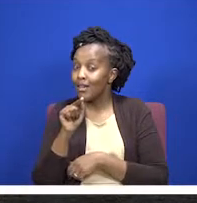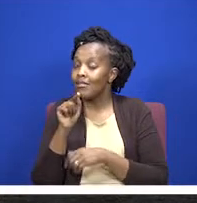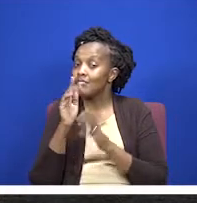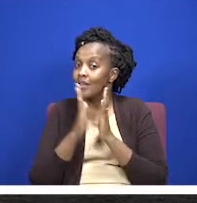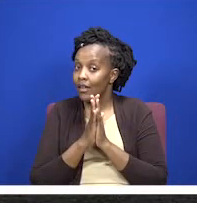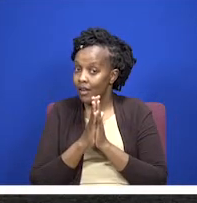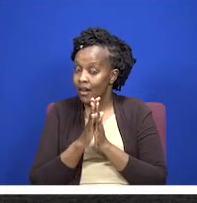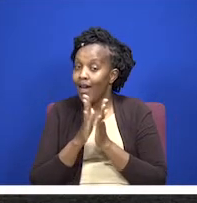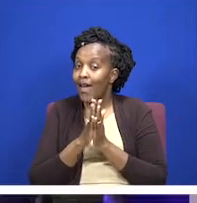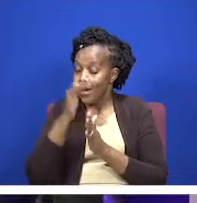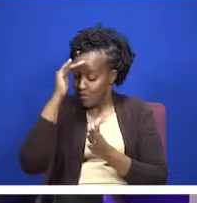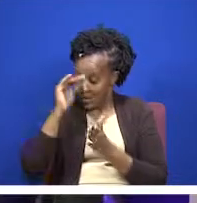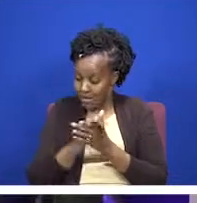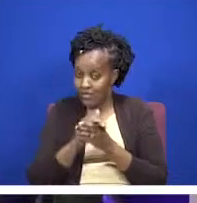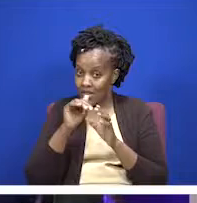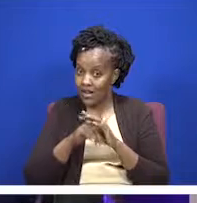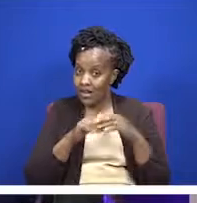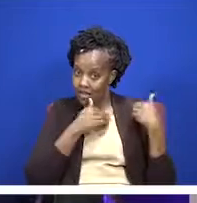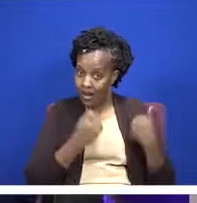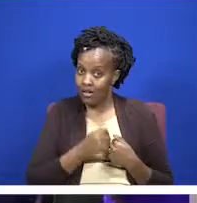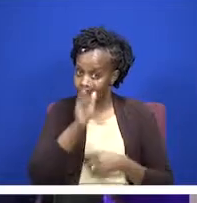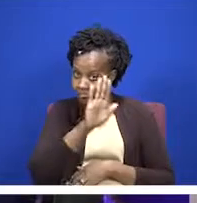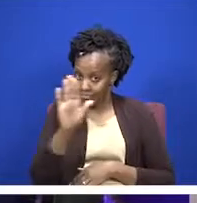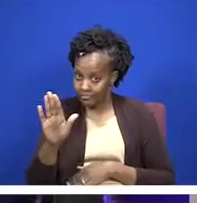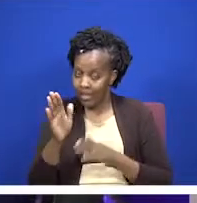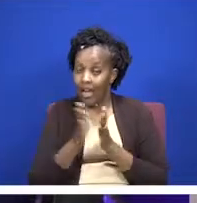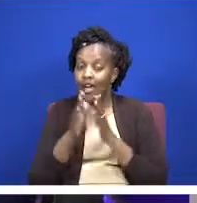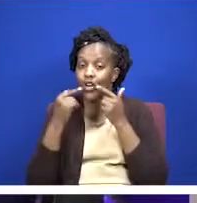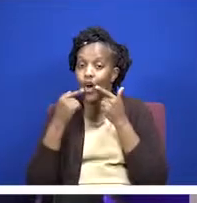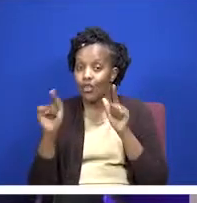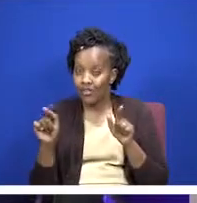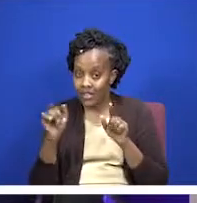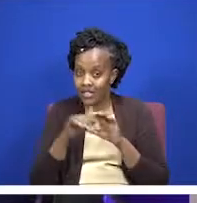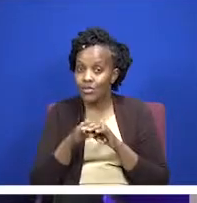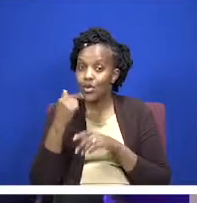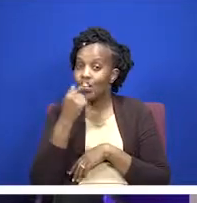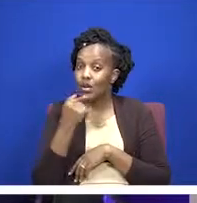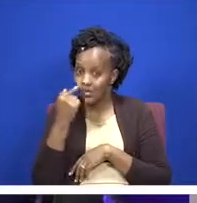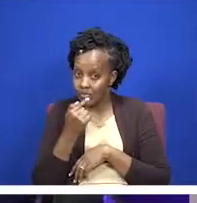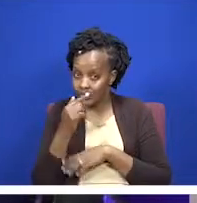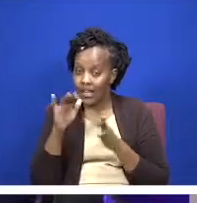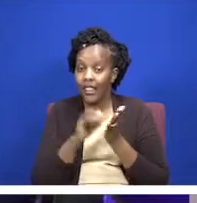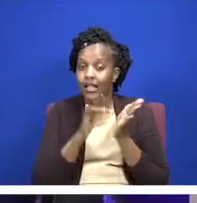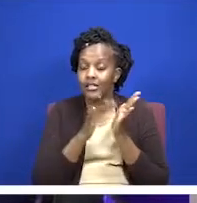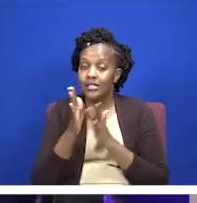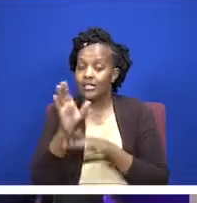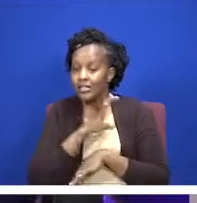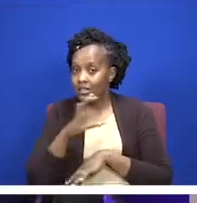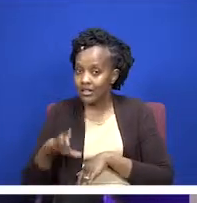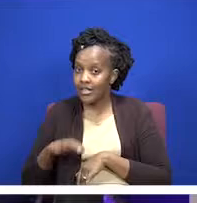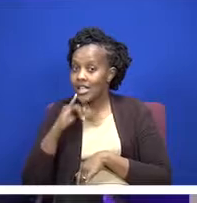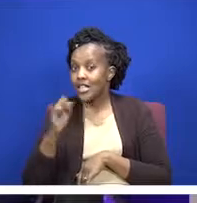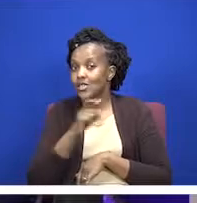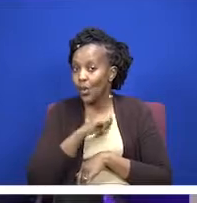believe in your hearts and you've confessed with your mouth that Christ Jesus Christ is the Lord,